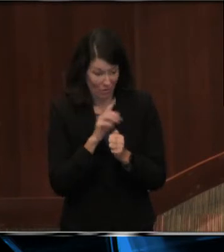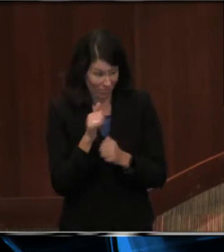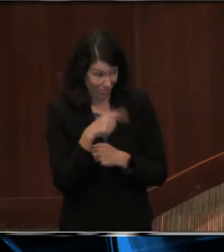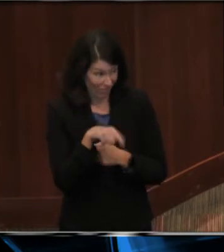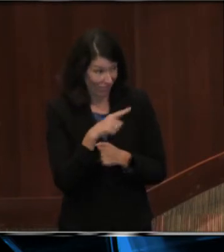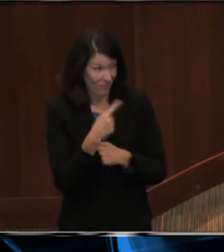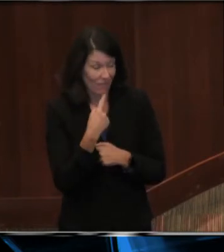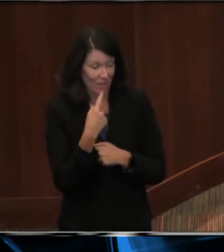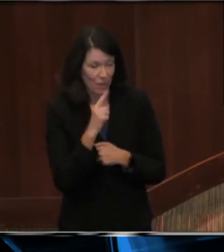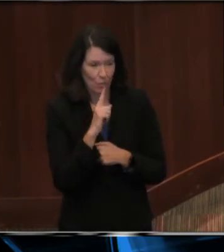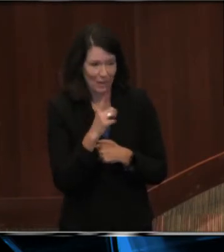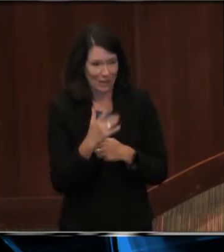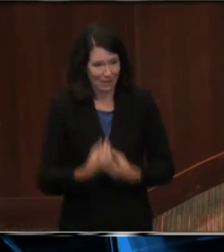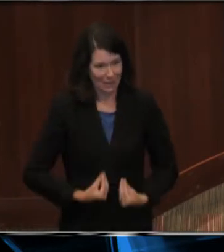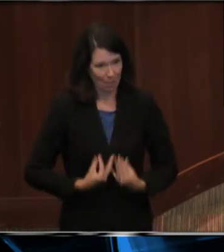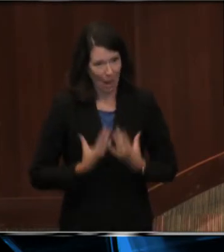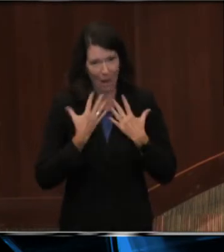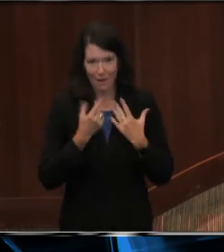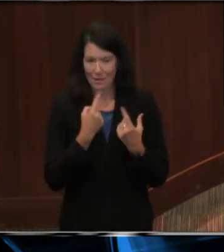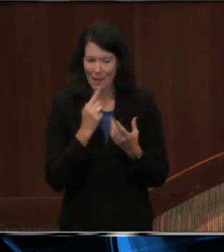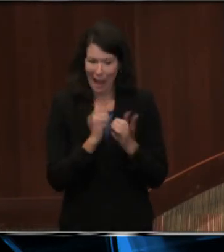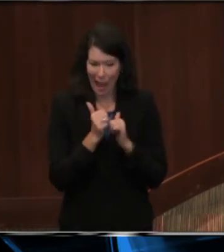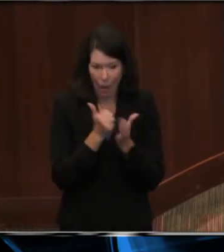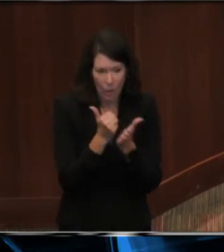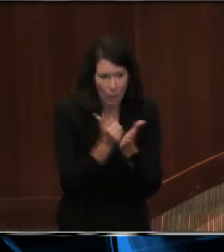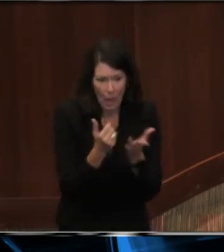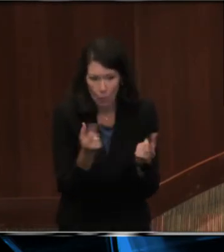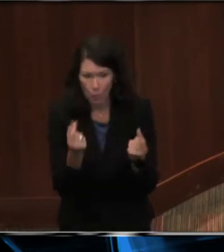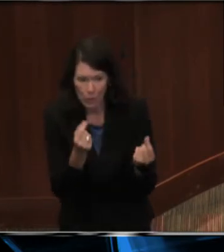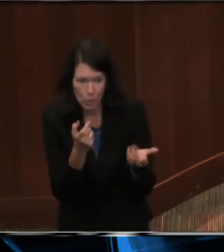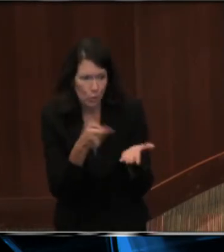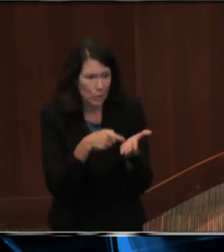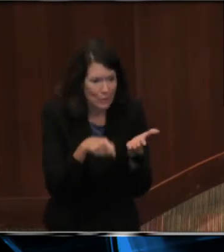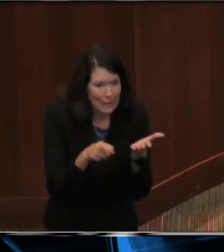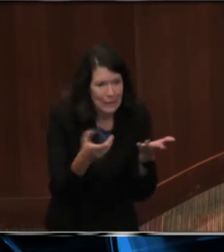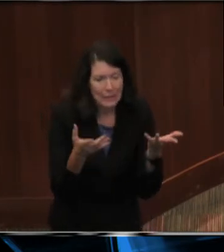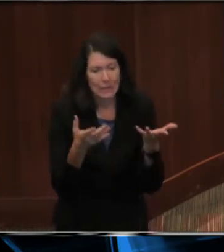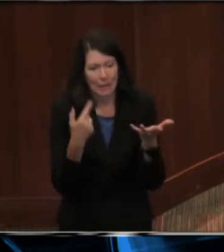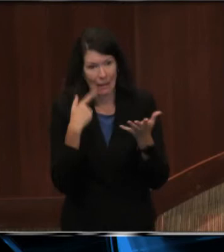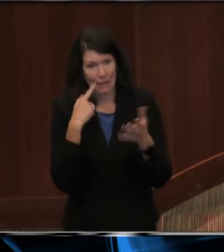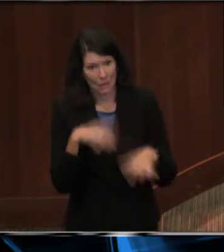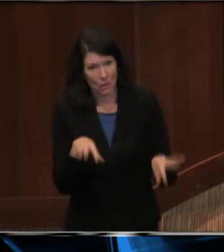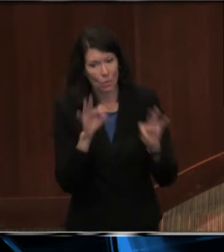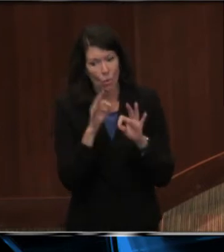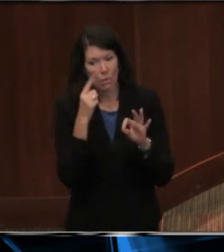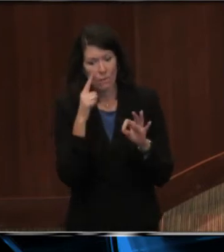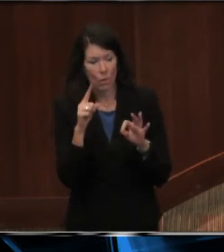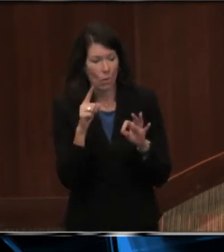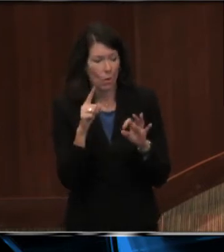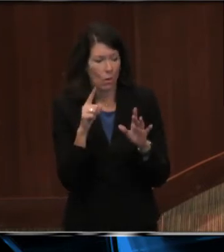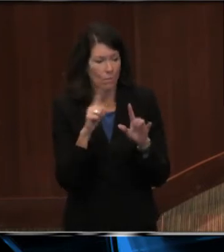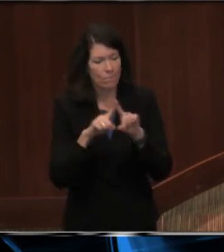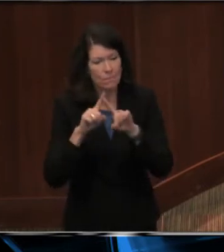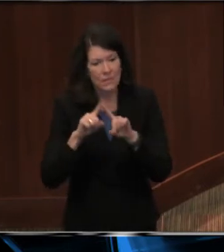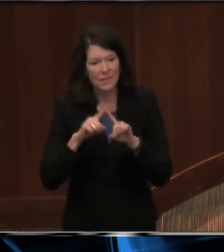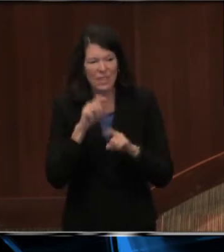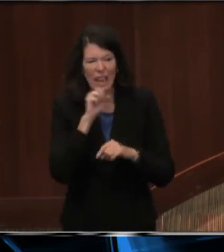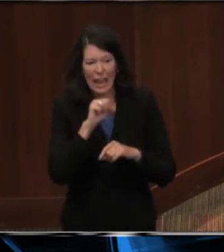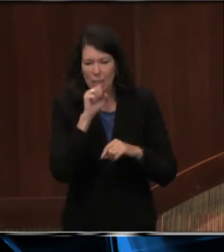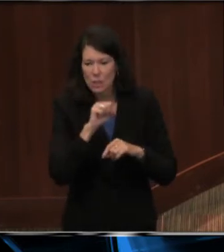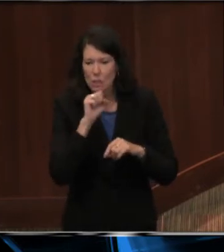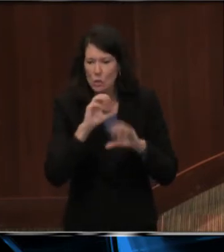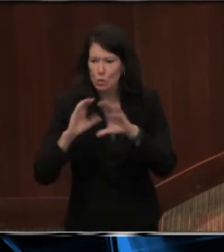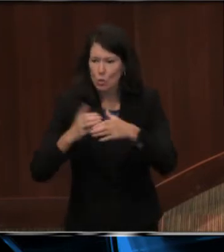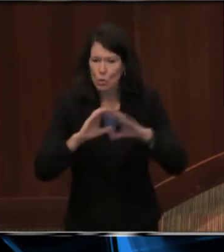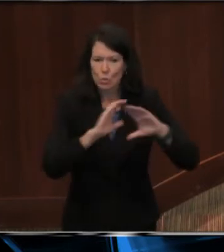mentioned, that they were inspired in saying, how can we help out? And, I think what's important here is that, different age